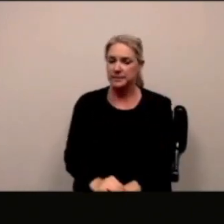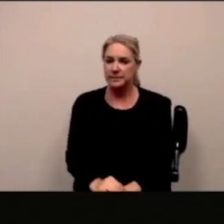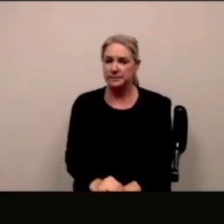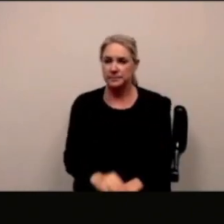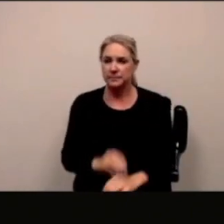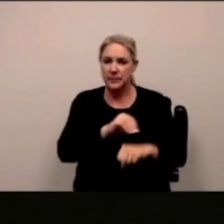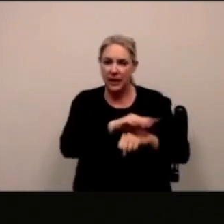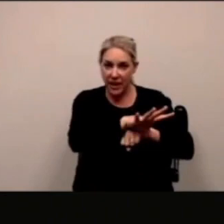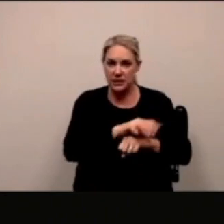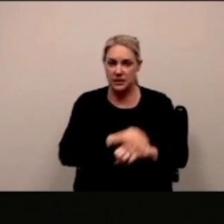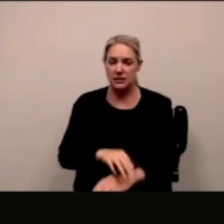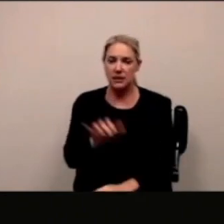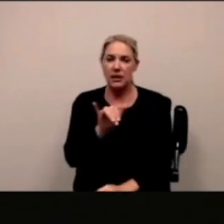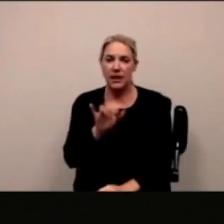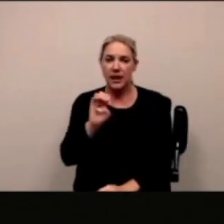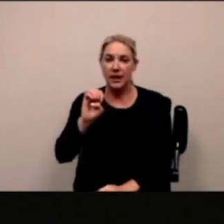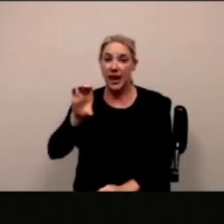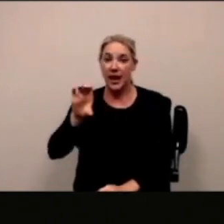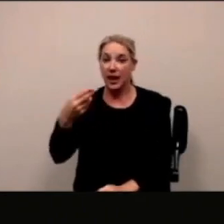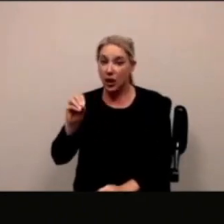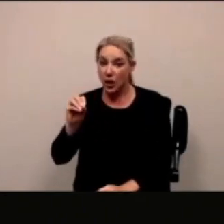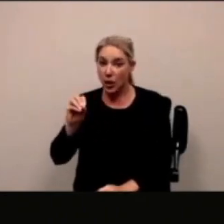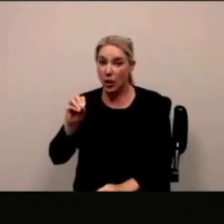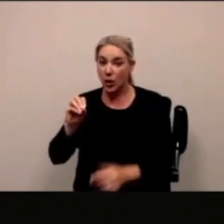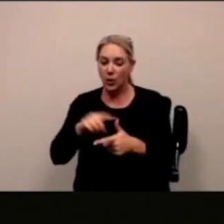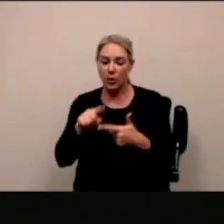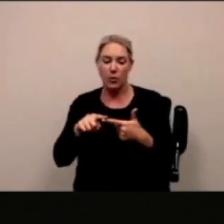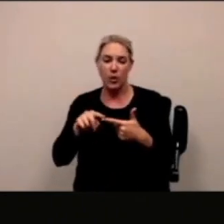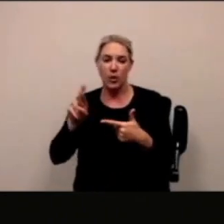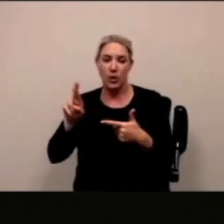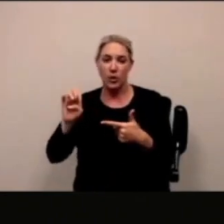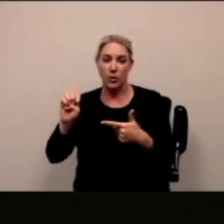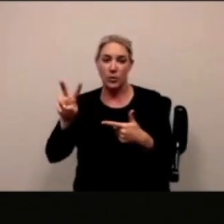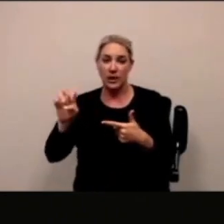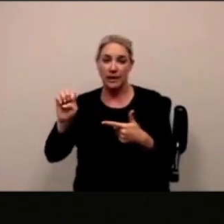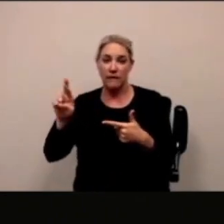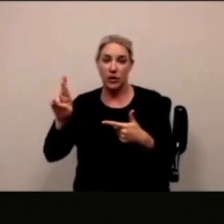like echo and reverb and filter effects.